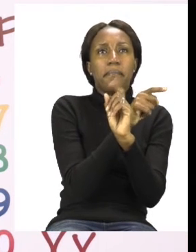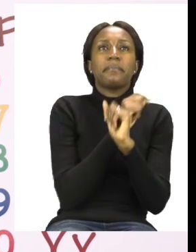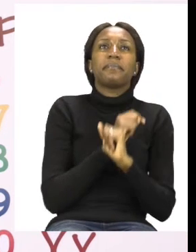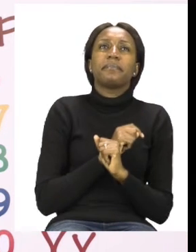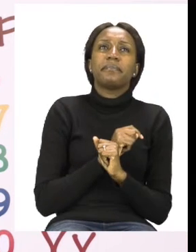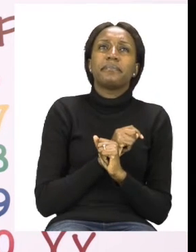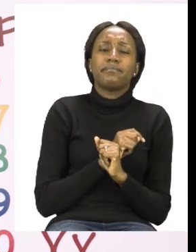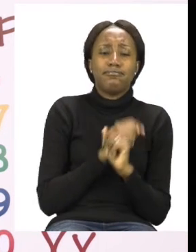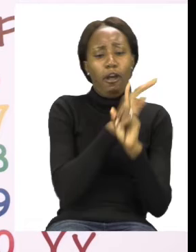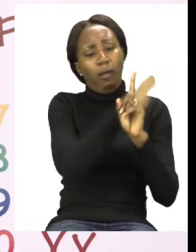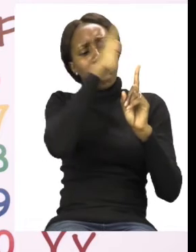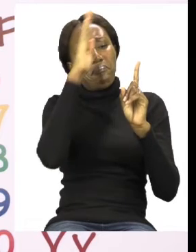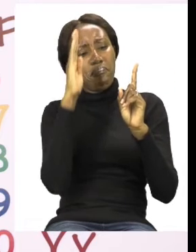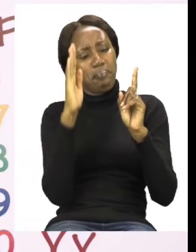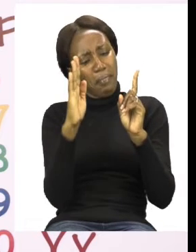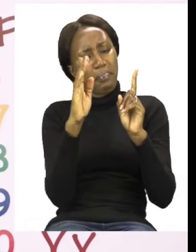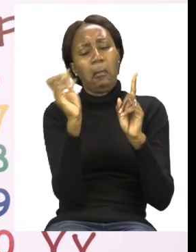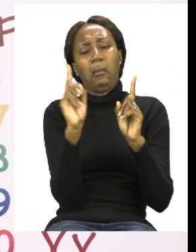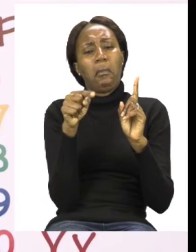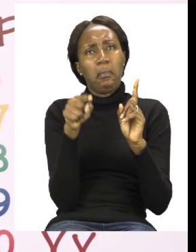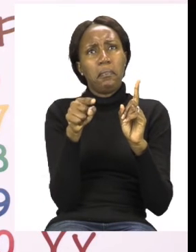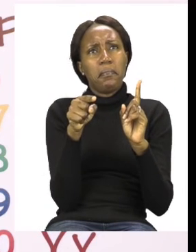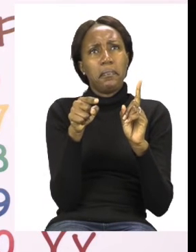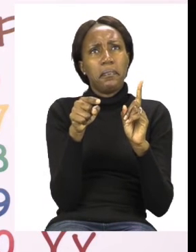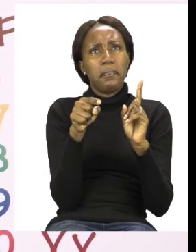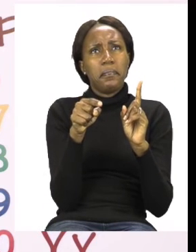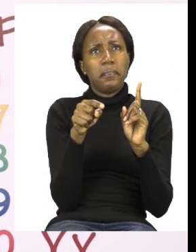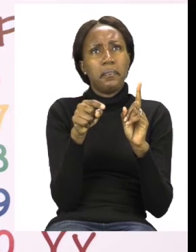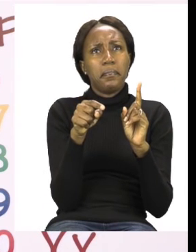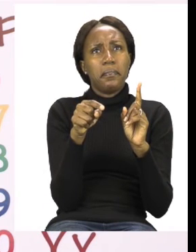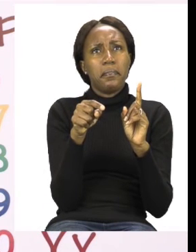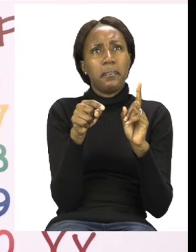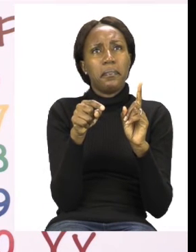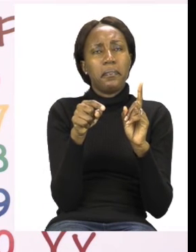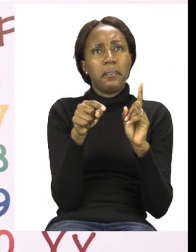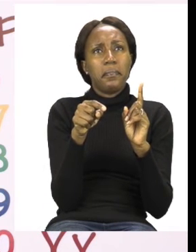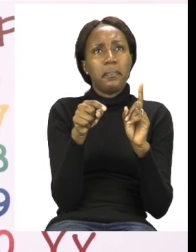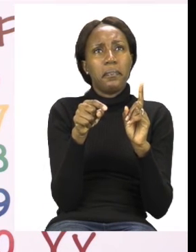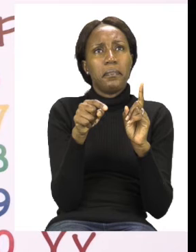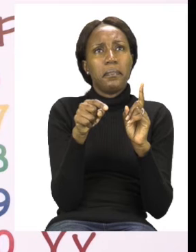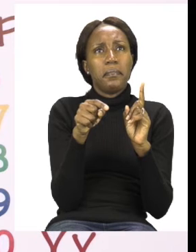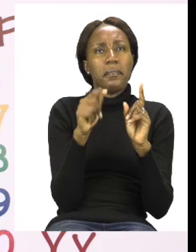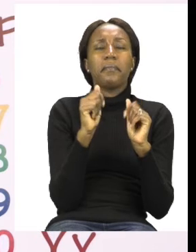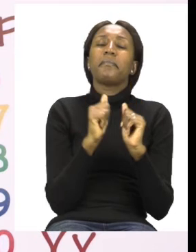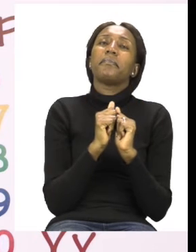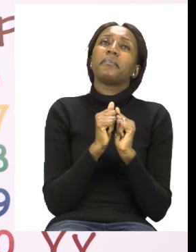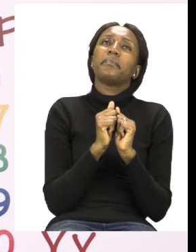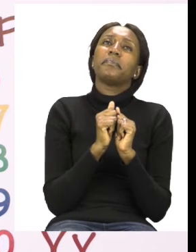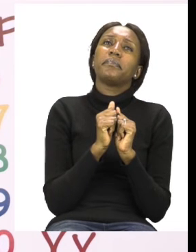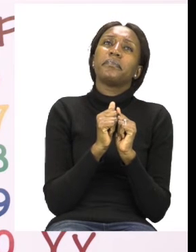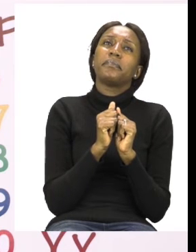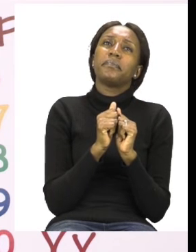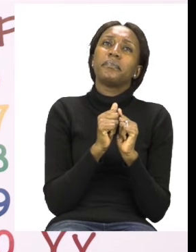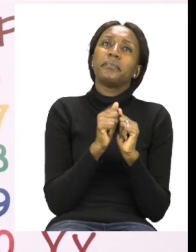what about the number after? Remember, when we're doing after, we're asking about the number behind number 12. So we